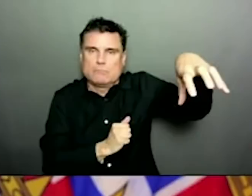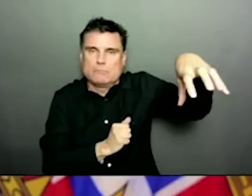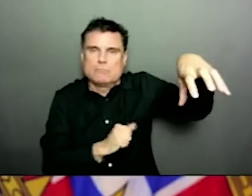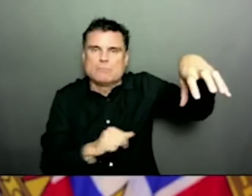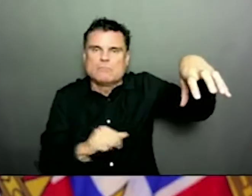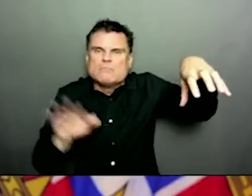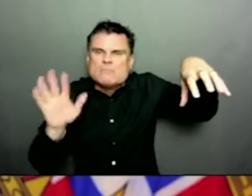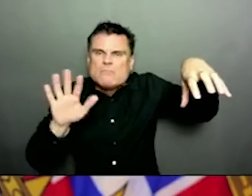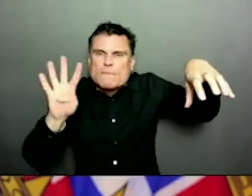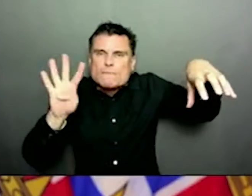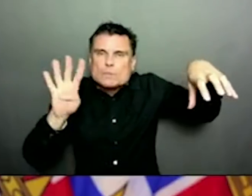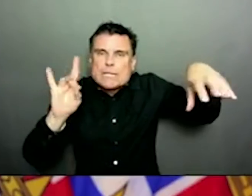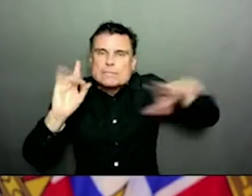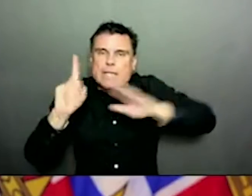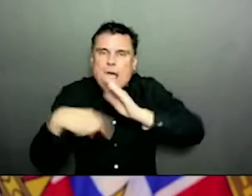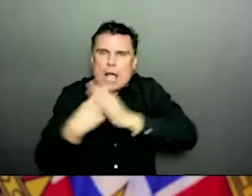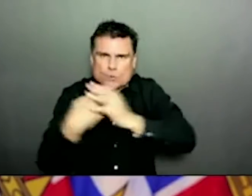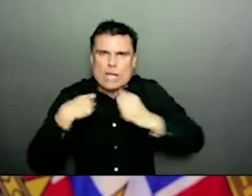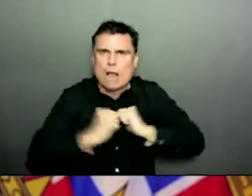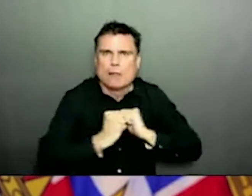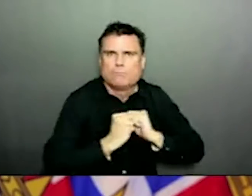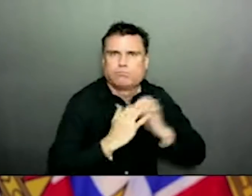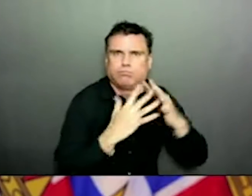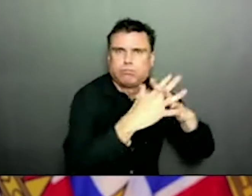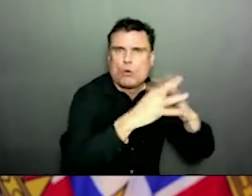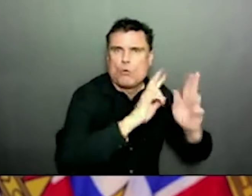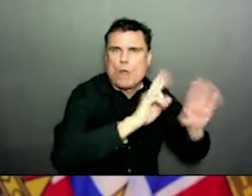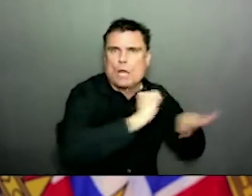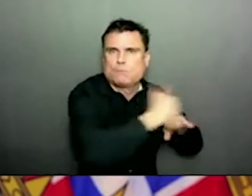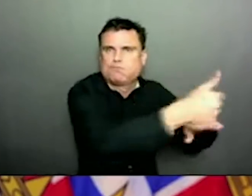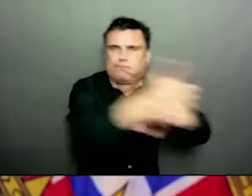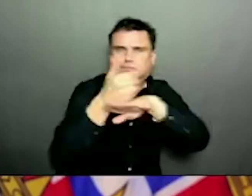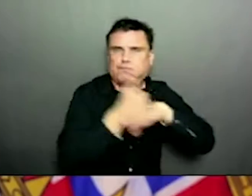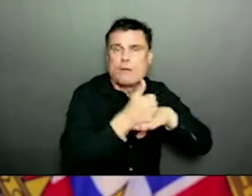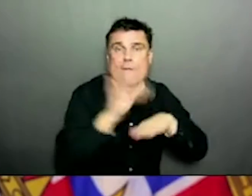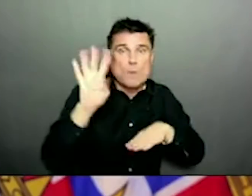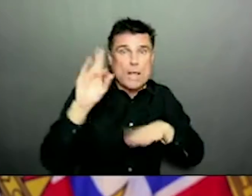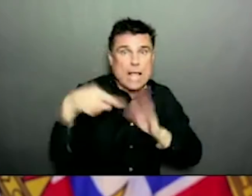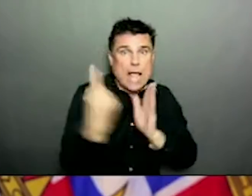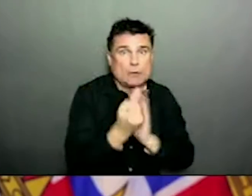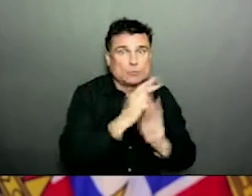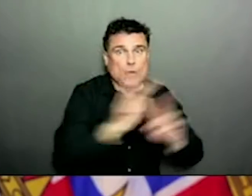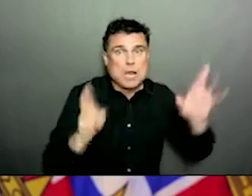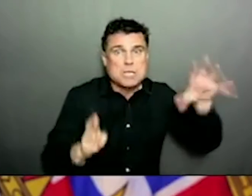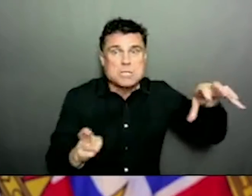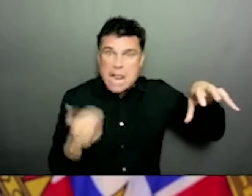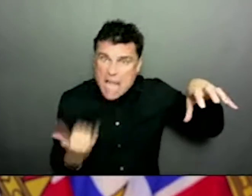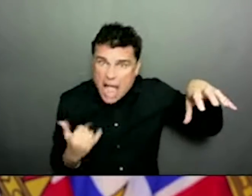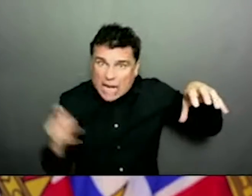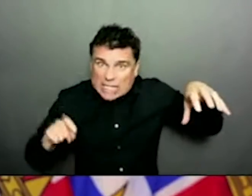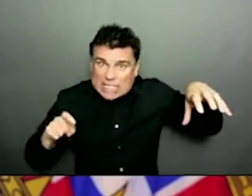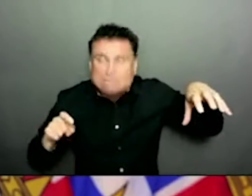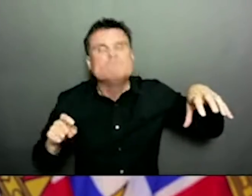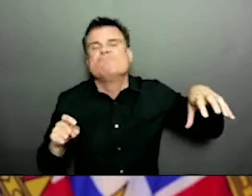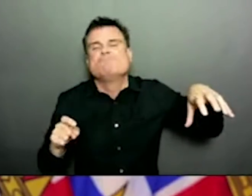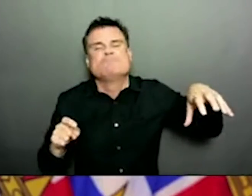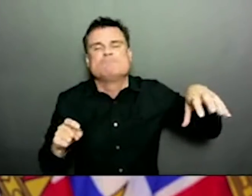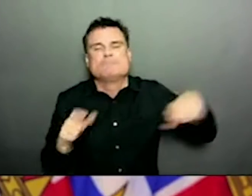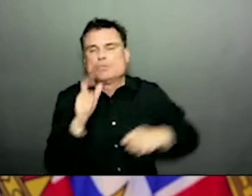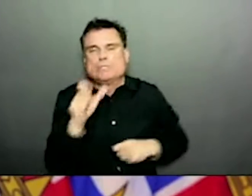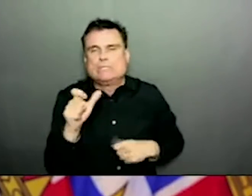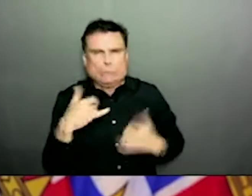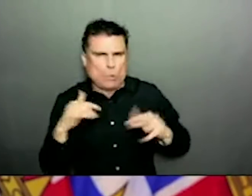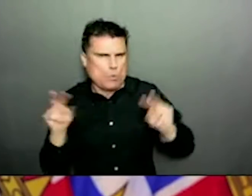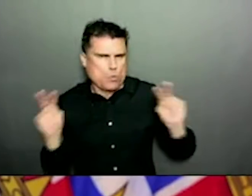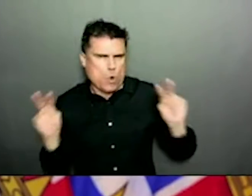are maintaining that resource. We're not at the place where we need to do that, and we are monitoring around the province, making sure